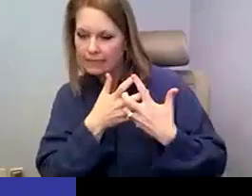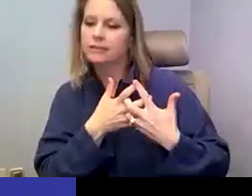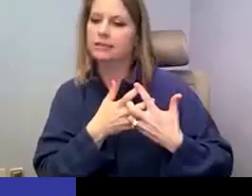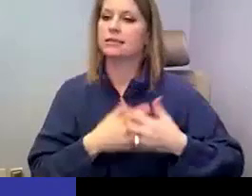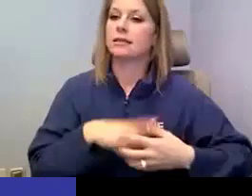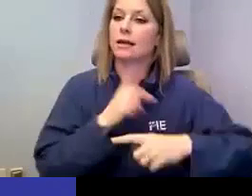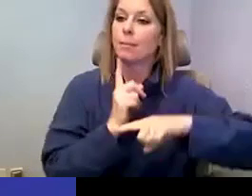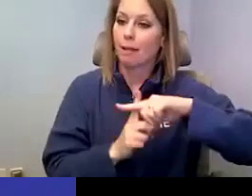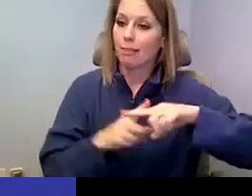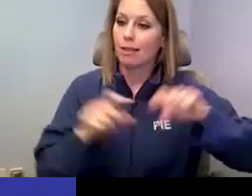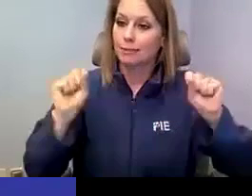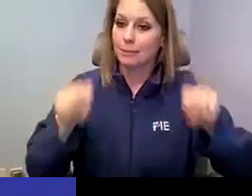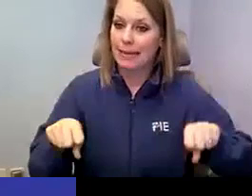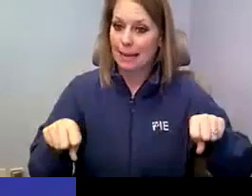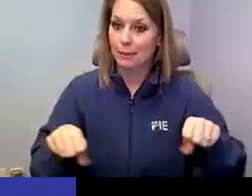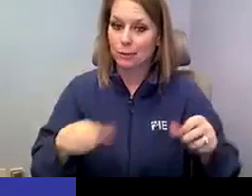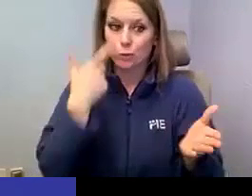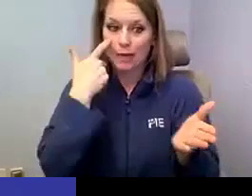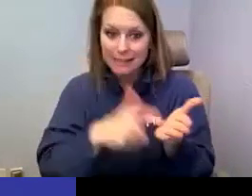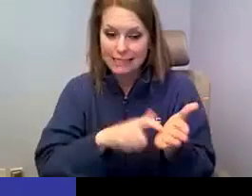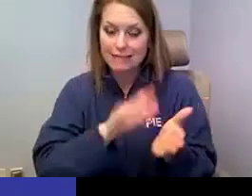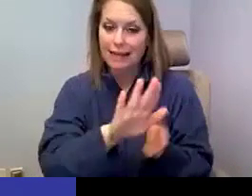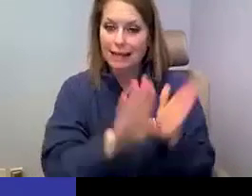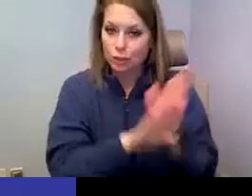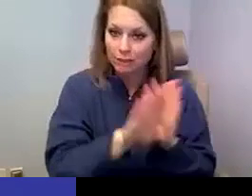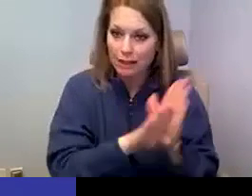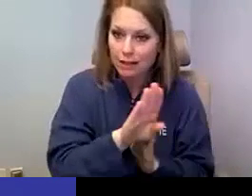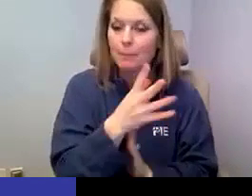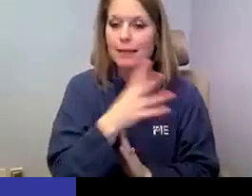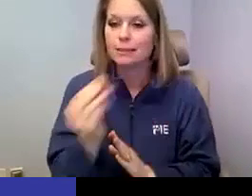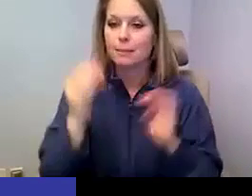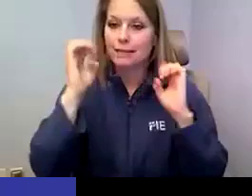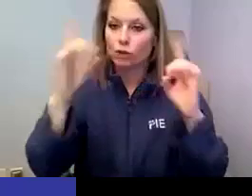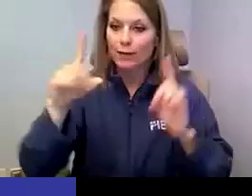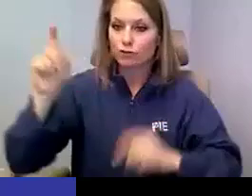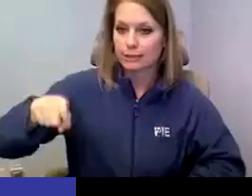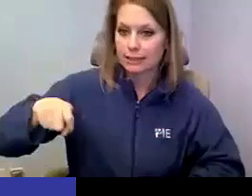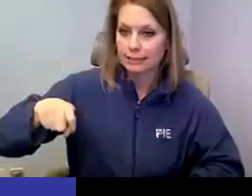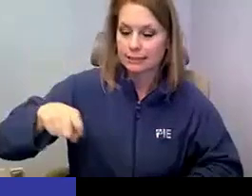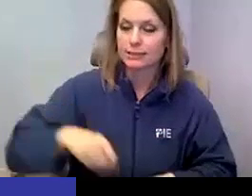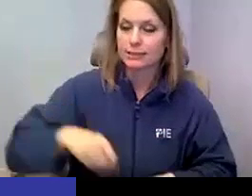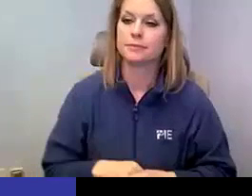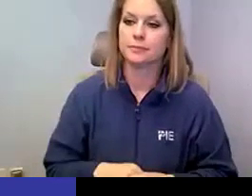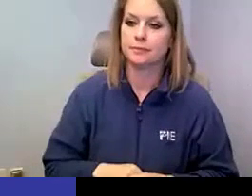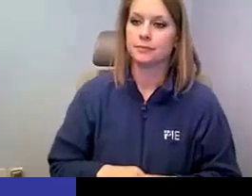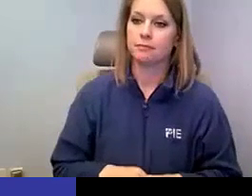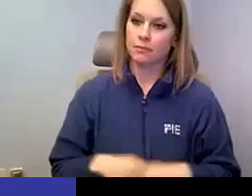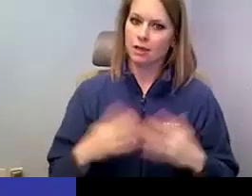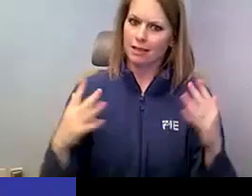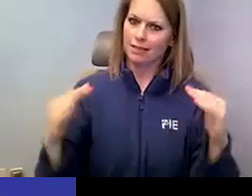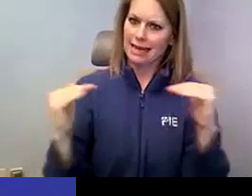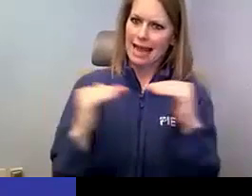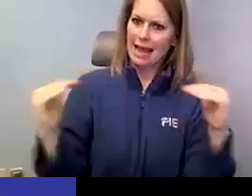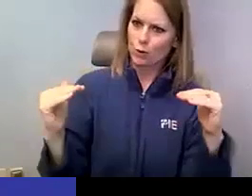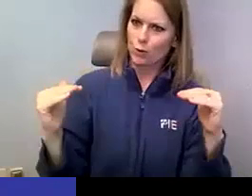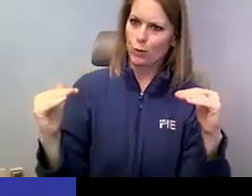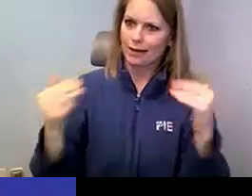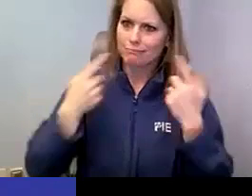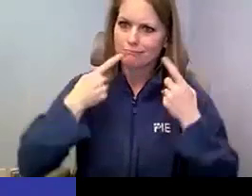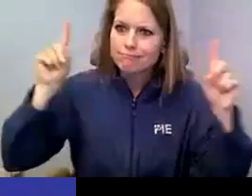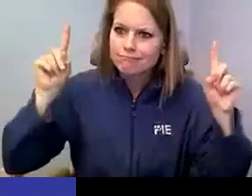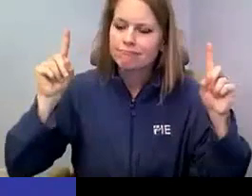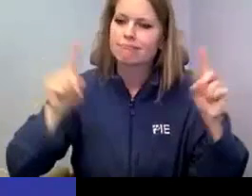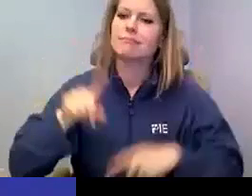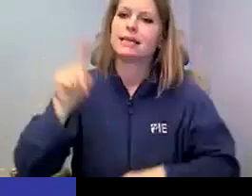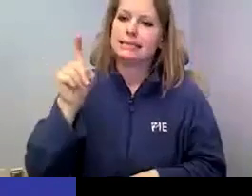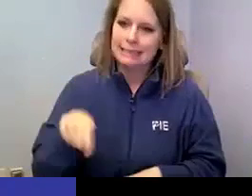the student's developmental and educational needs. Achieving educational equity is built on the foundation of an